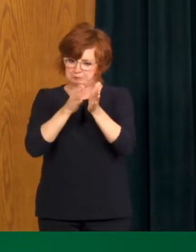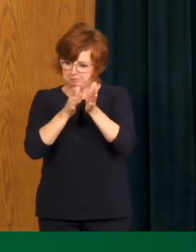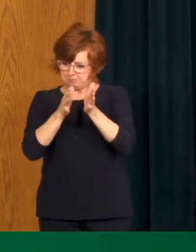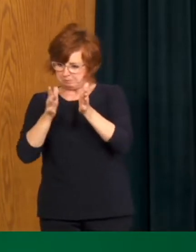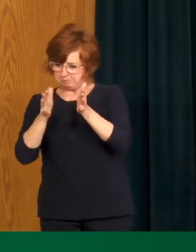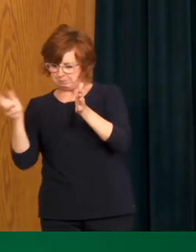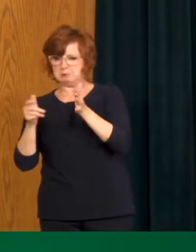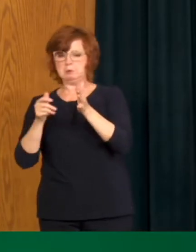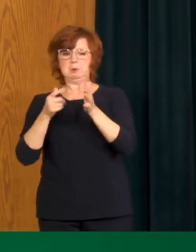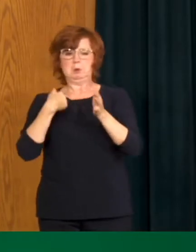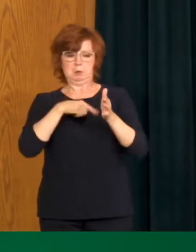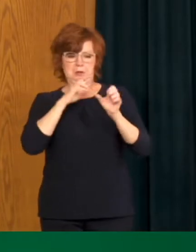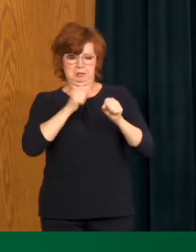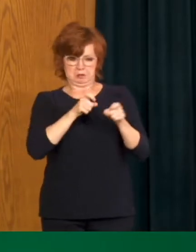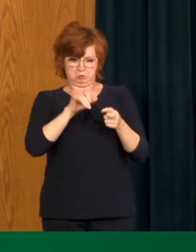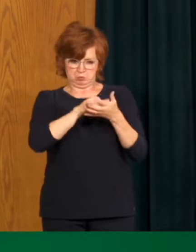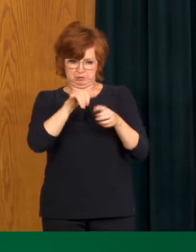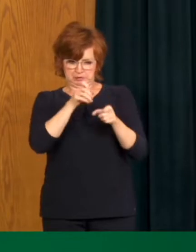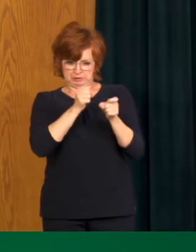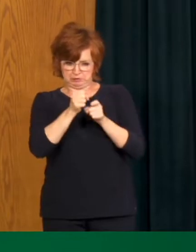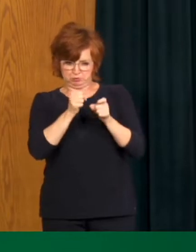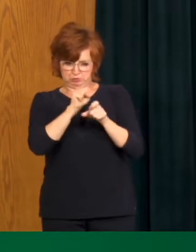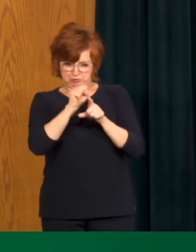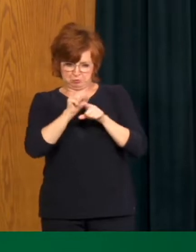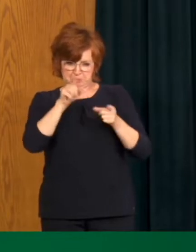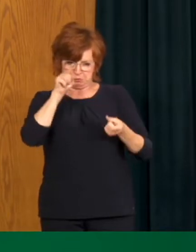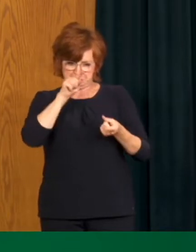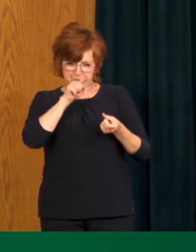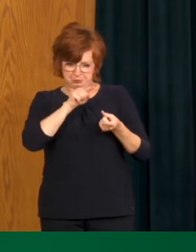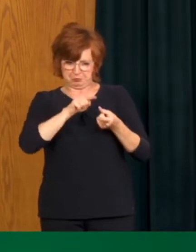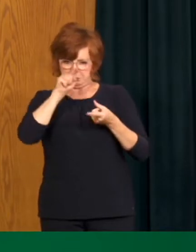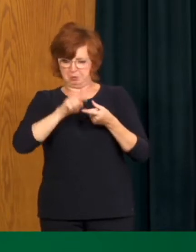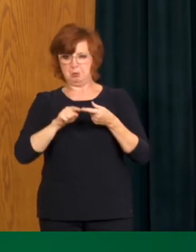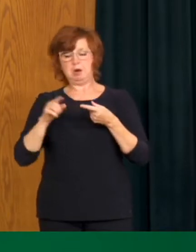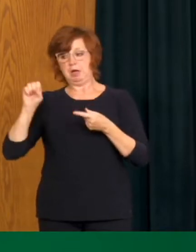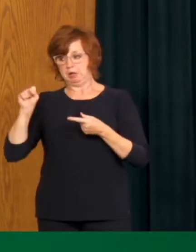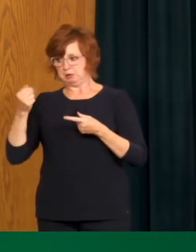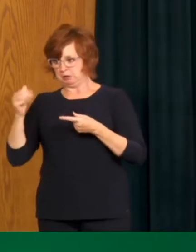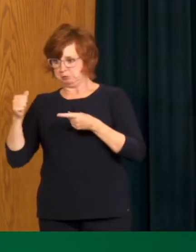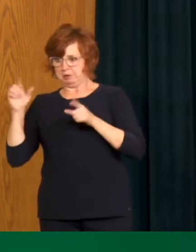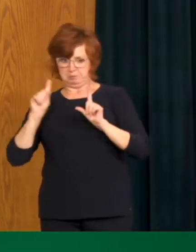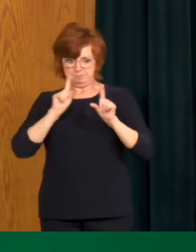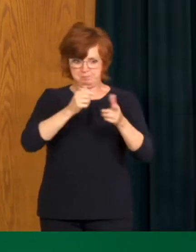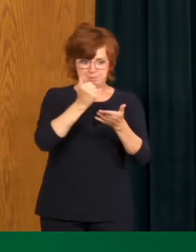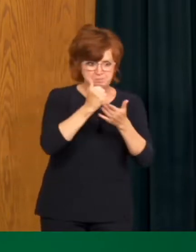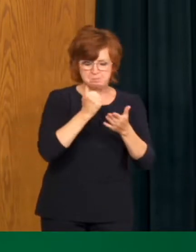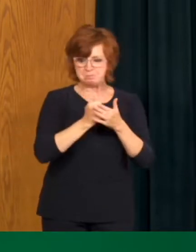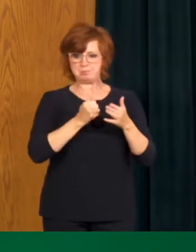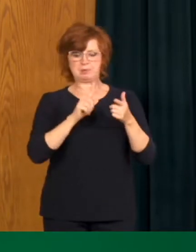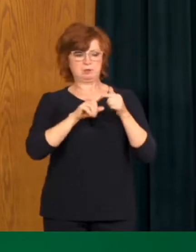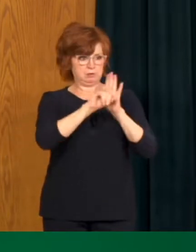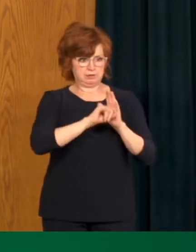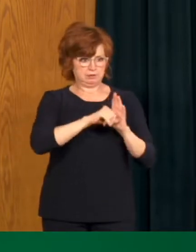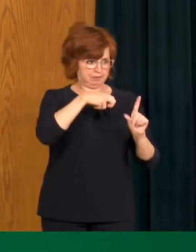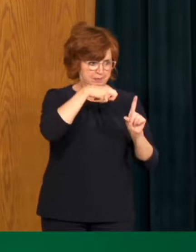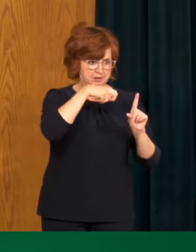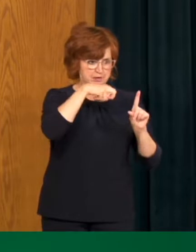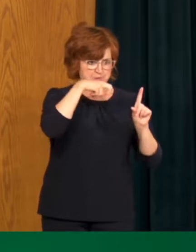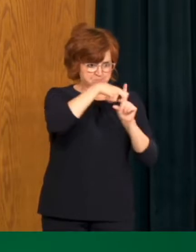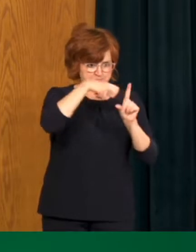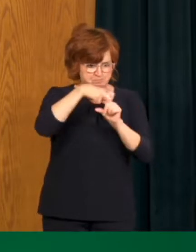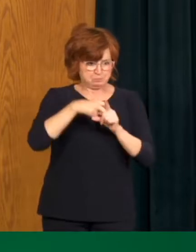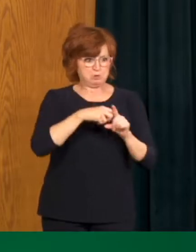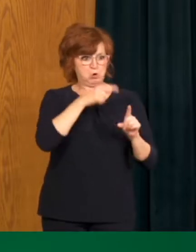will continue to do its part through aggressive testing and contact tracing to identify positive cases and their close contacts who